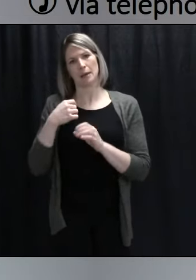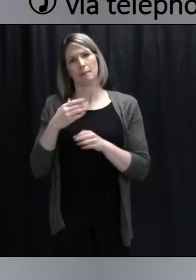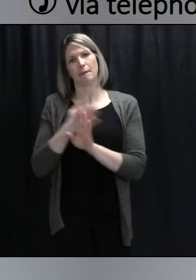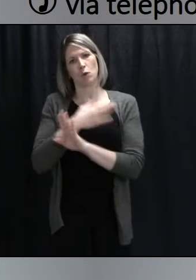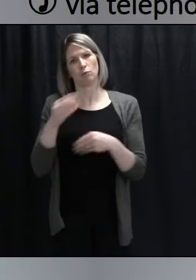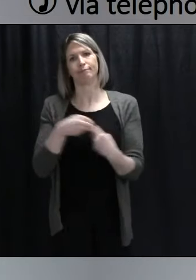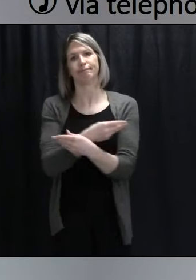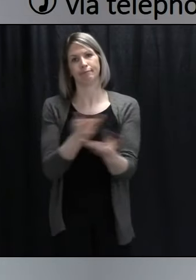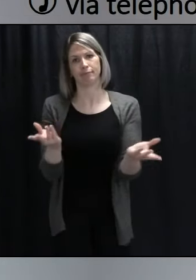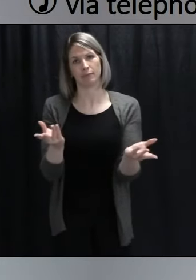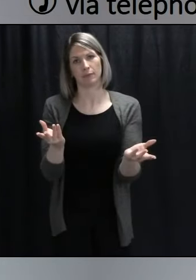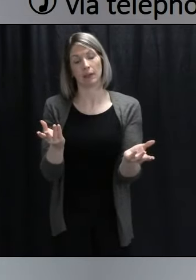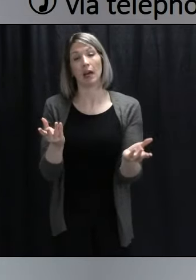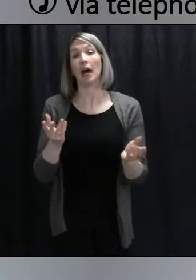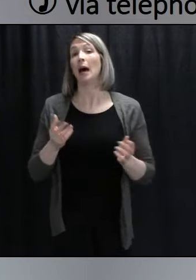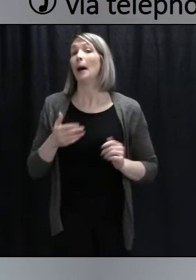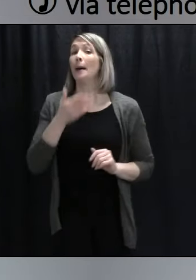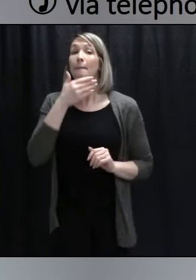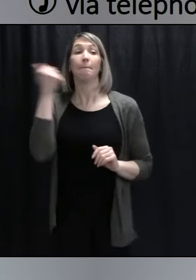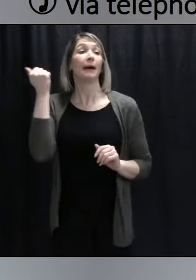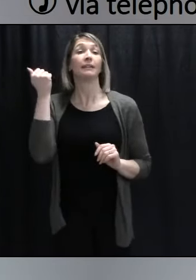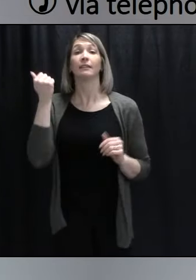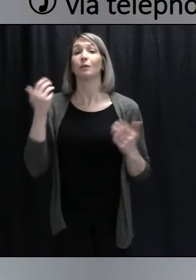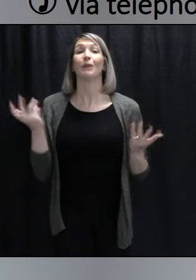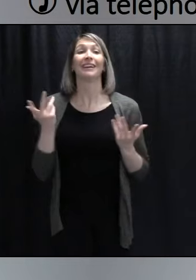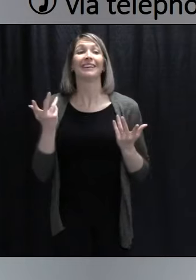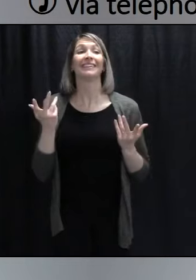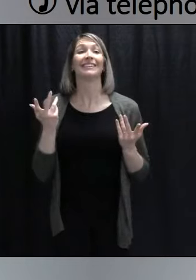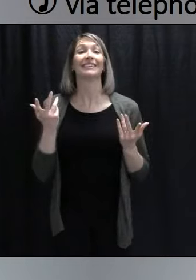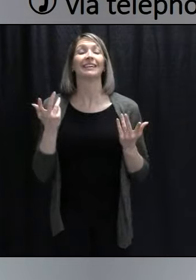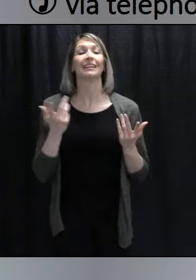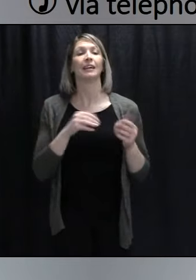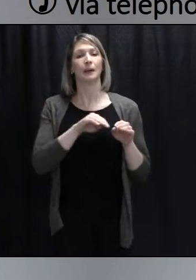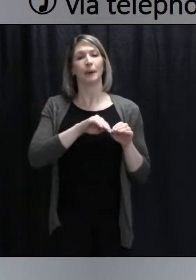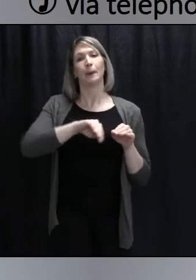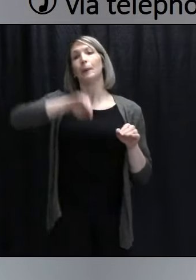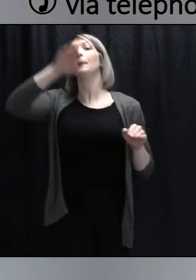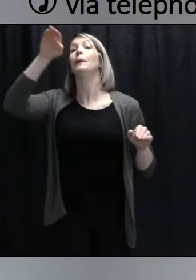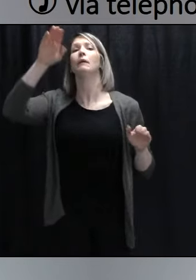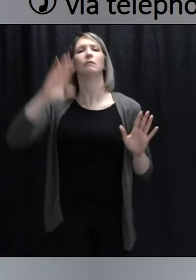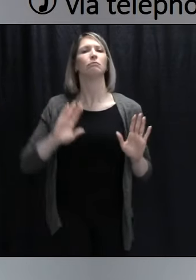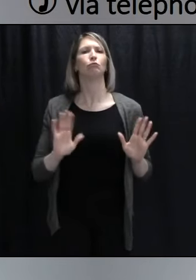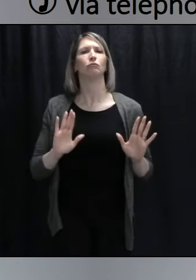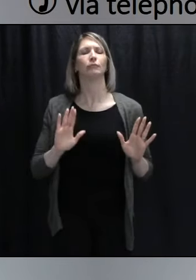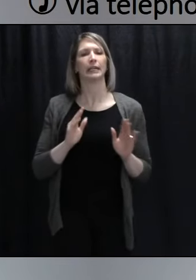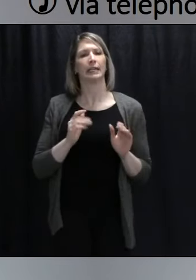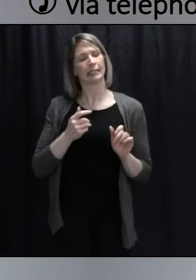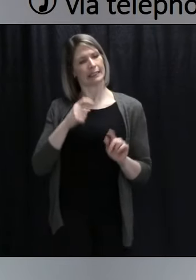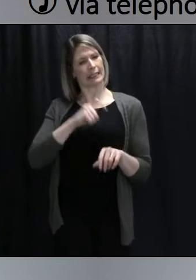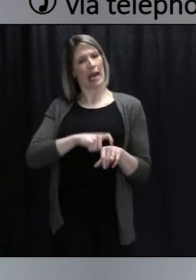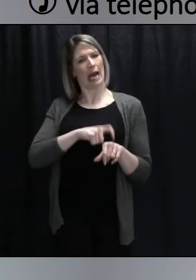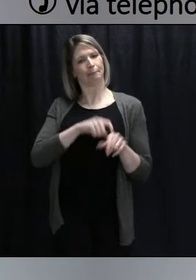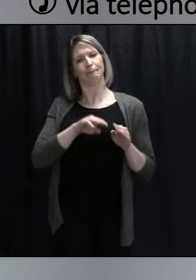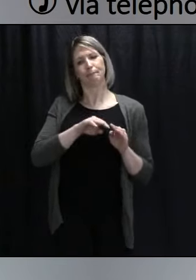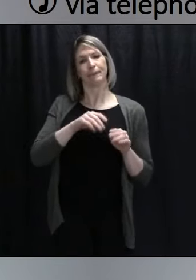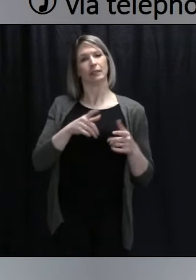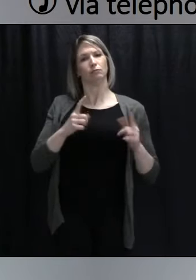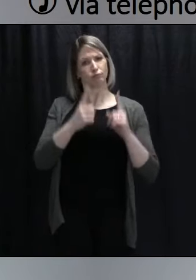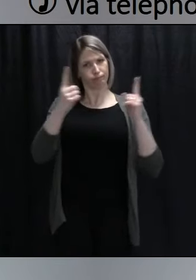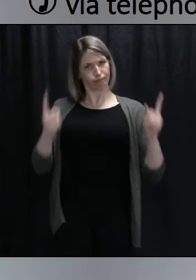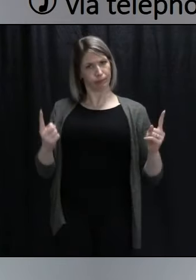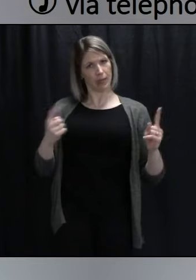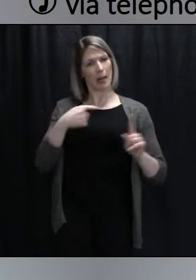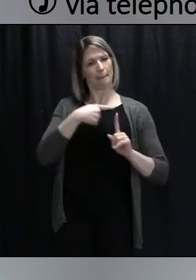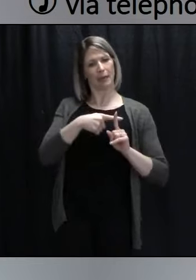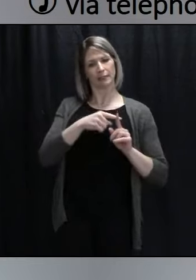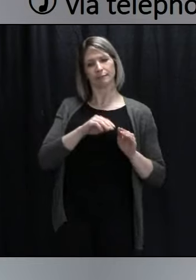time by keeping apart. We delay the arrival of the surge. That gives them time to do their work. If